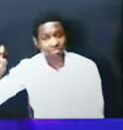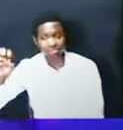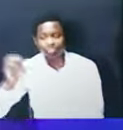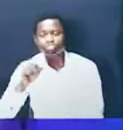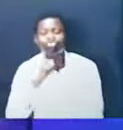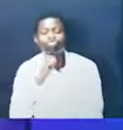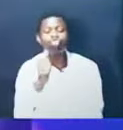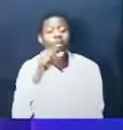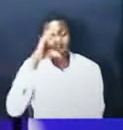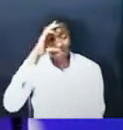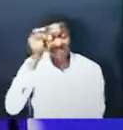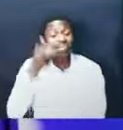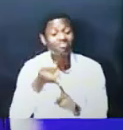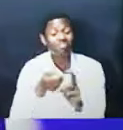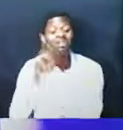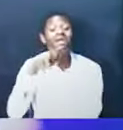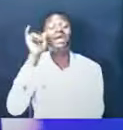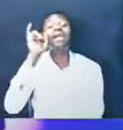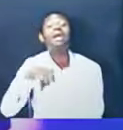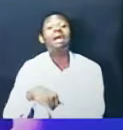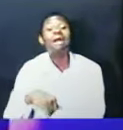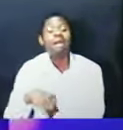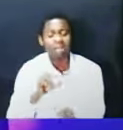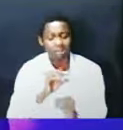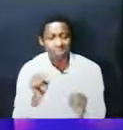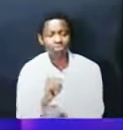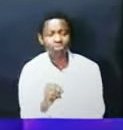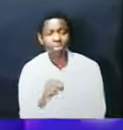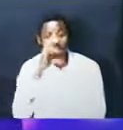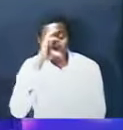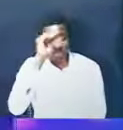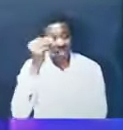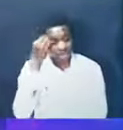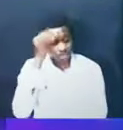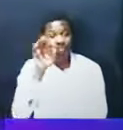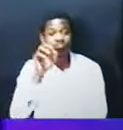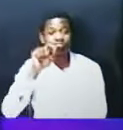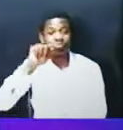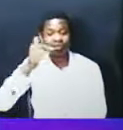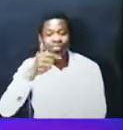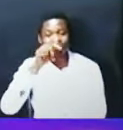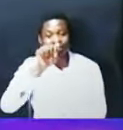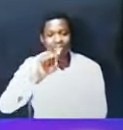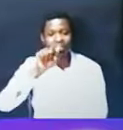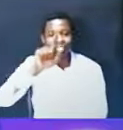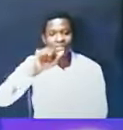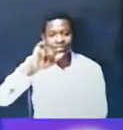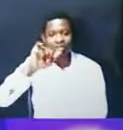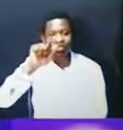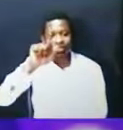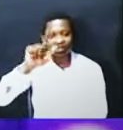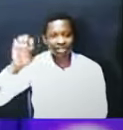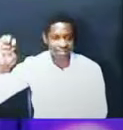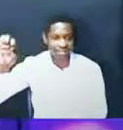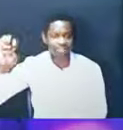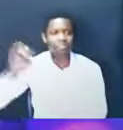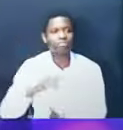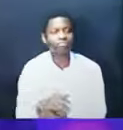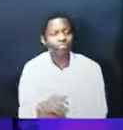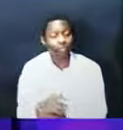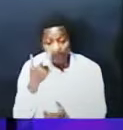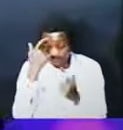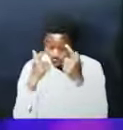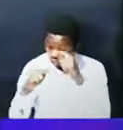from Accra. Enye enkran merima. Men of Galilee. Galilea merima. See, because these